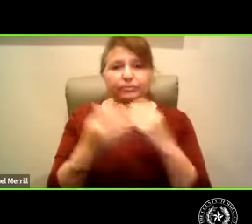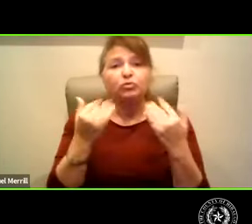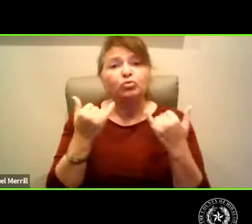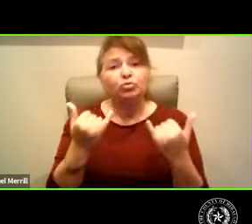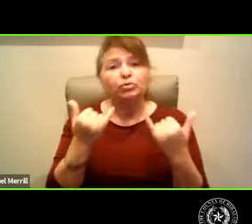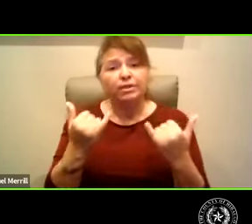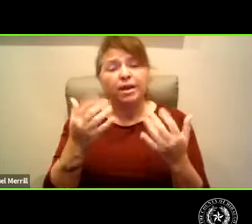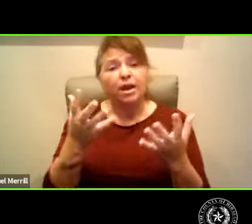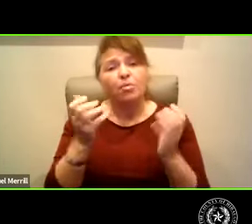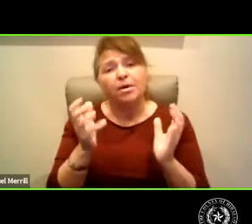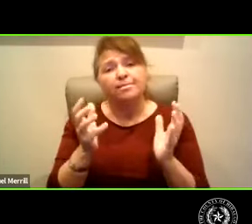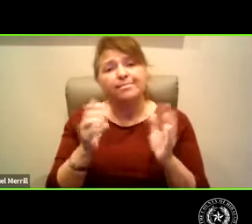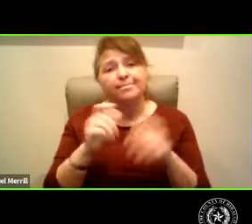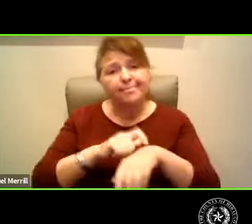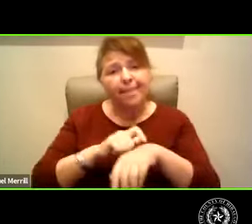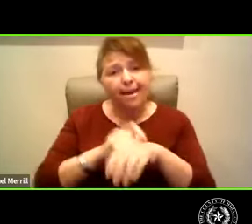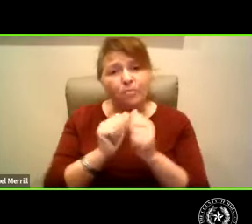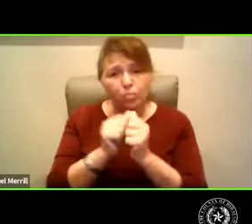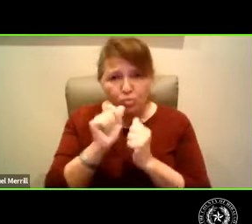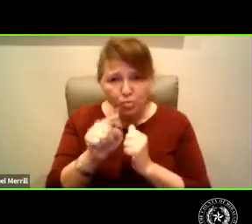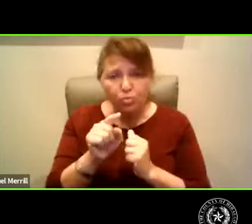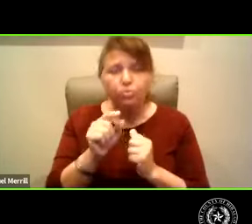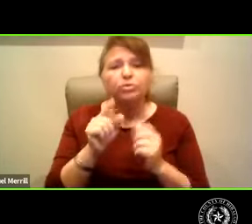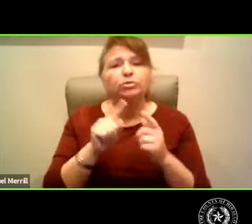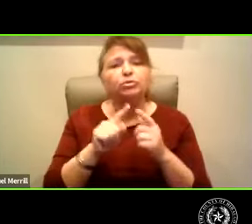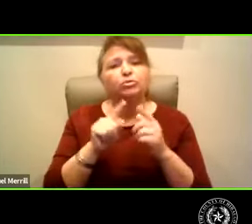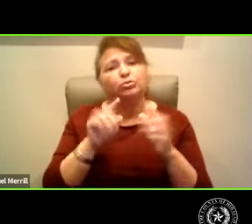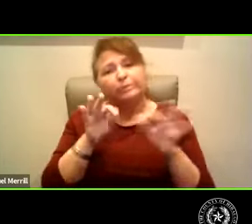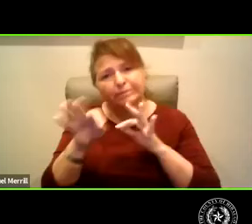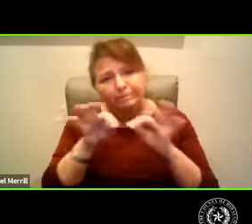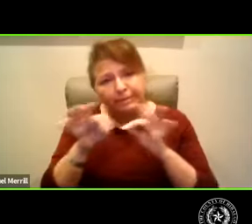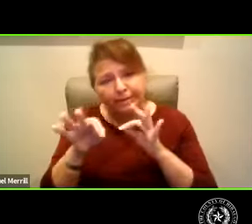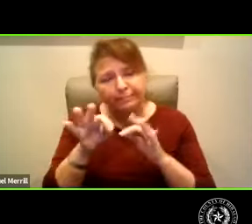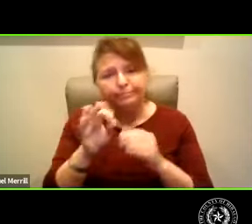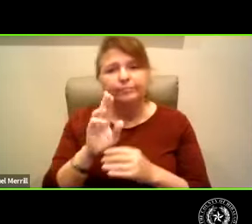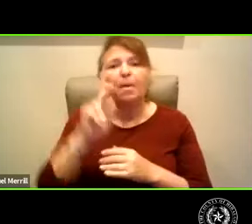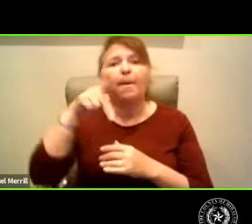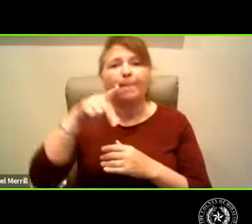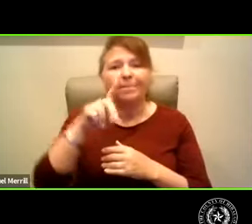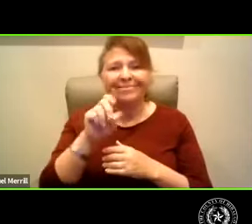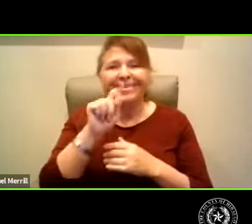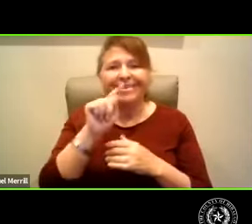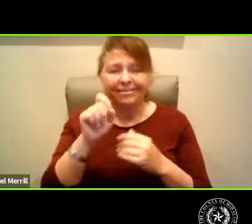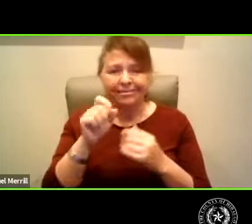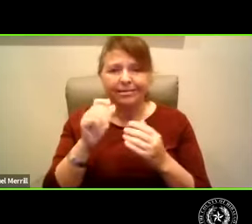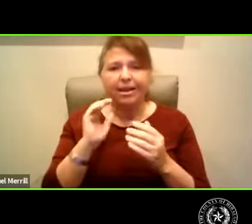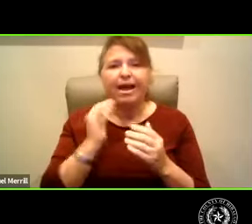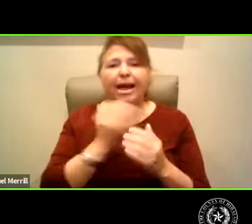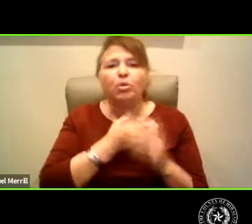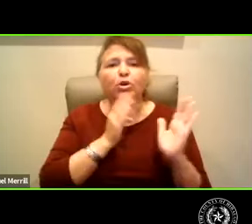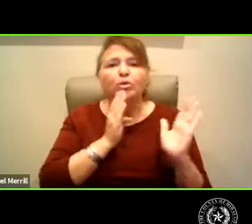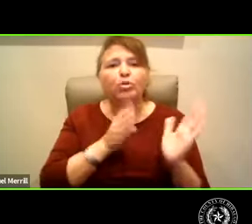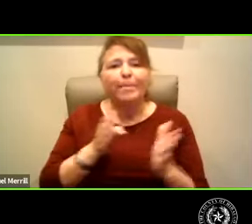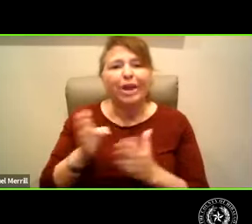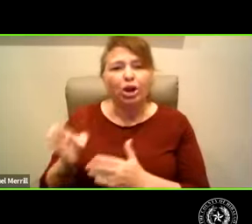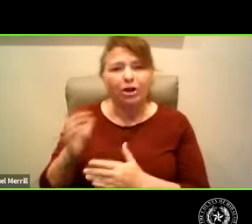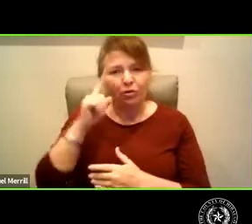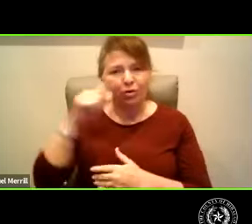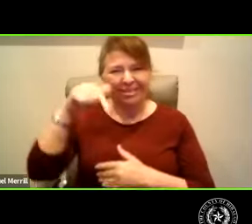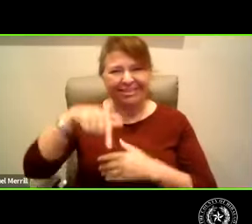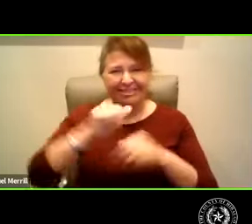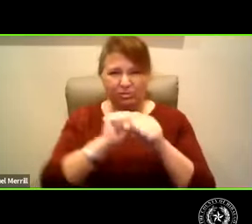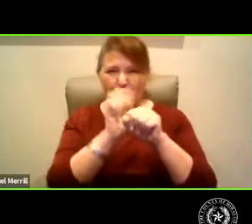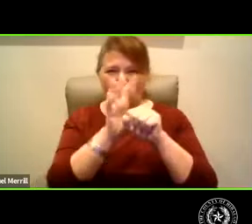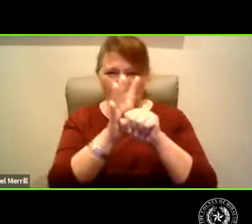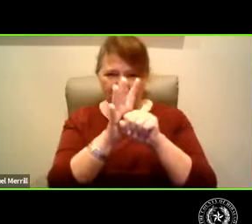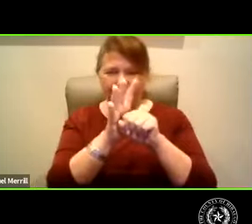want to spend a little time with you to go over an update on our preparedness for this